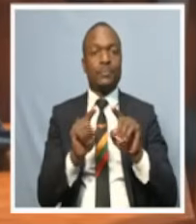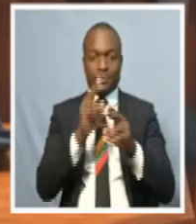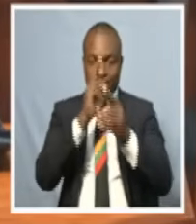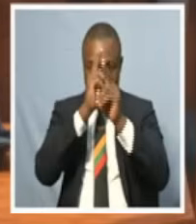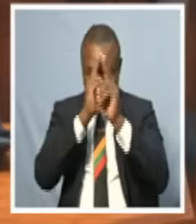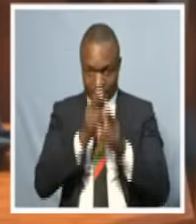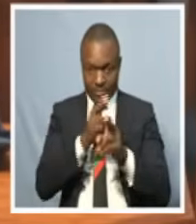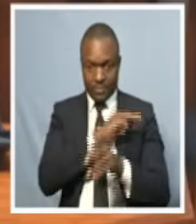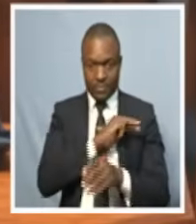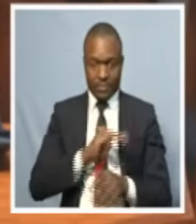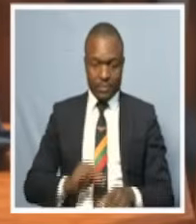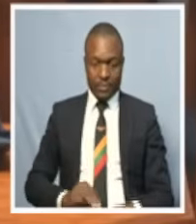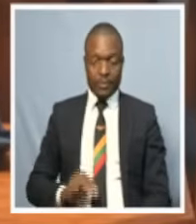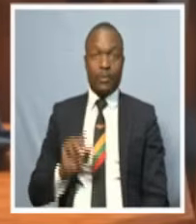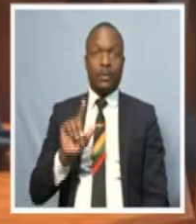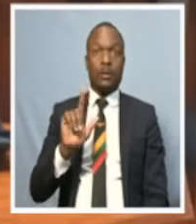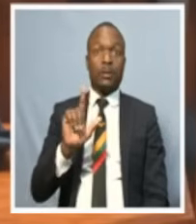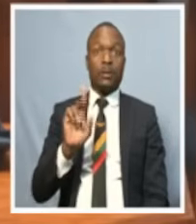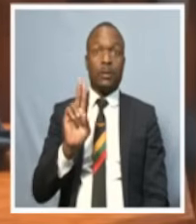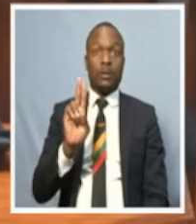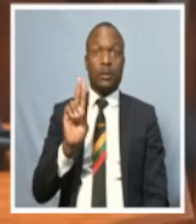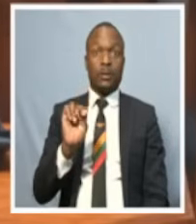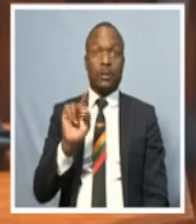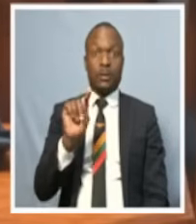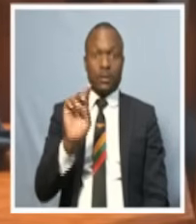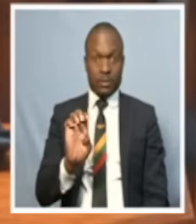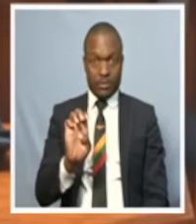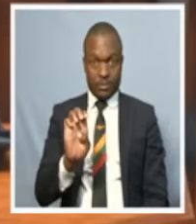The Honorable Member for Lunte.